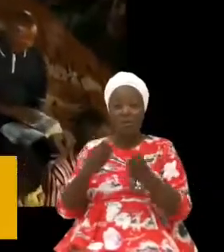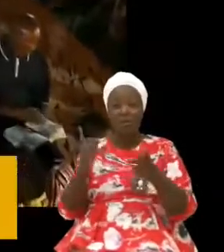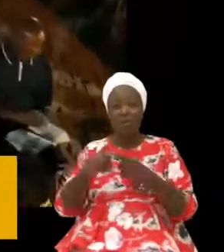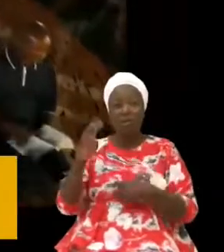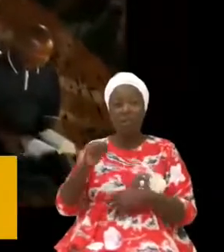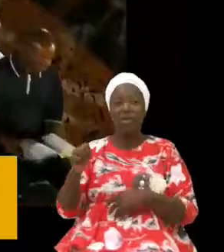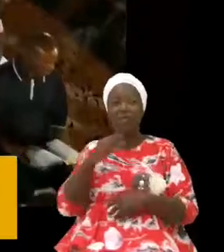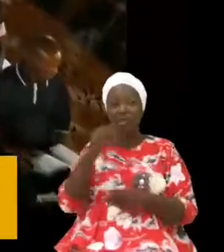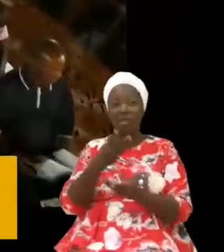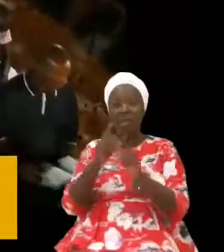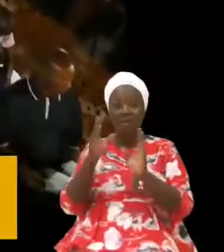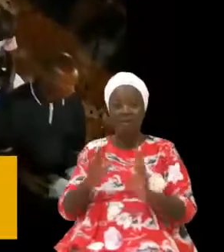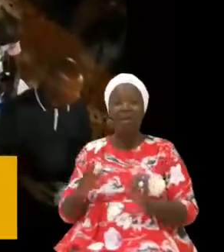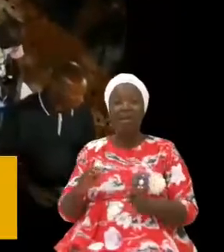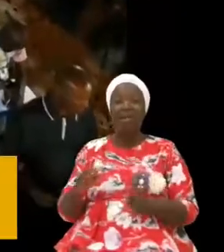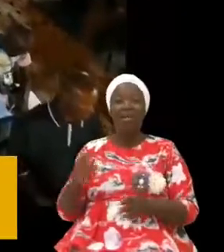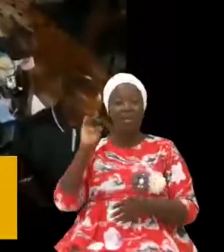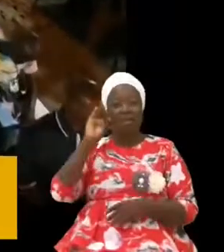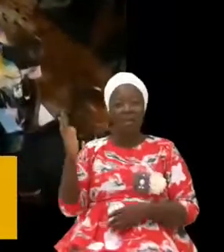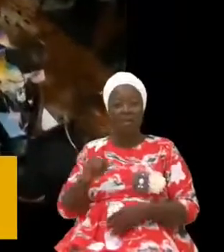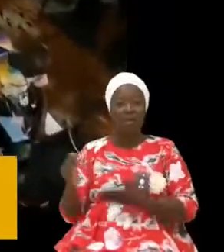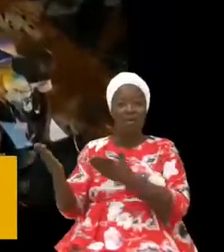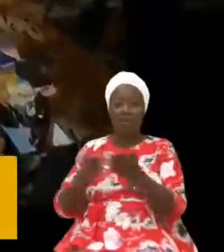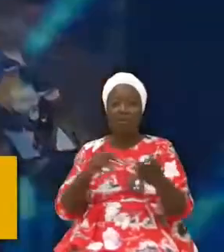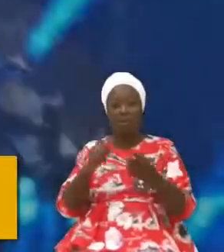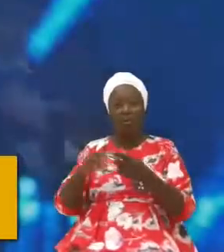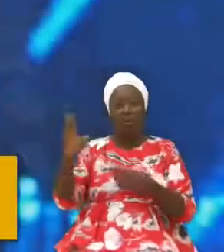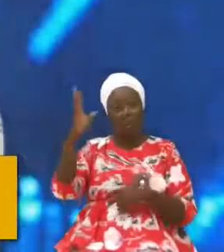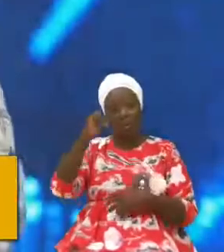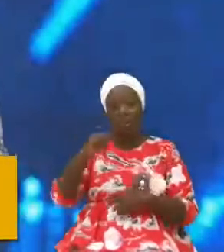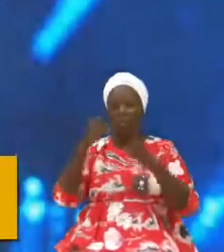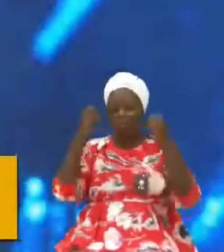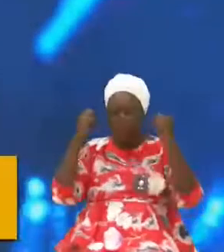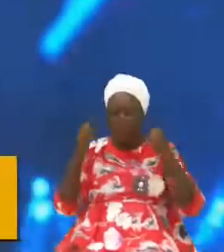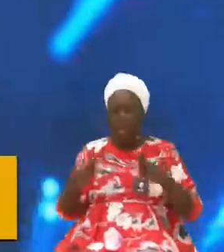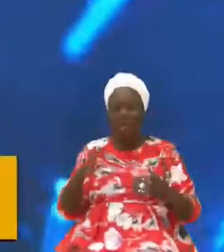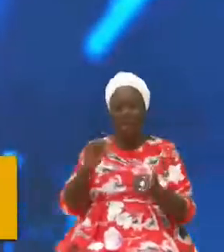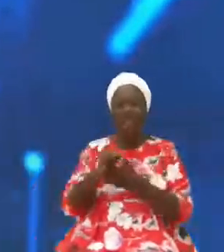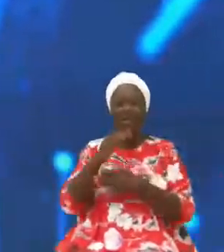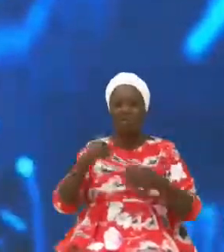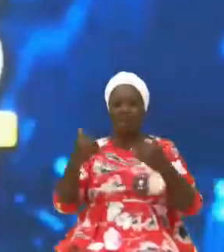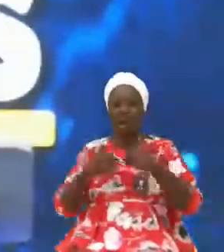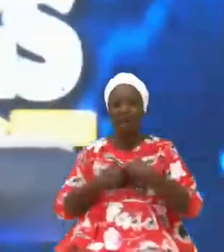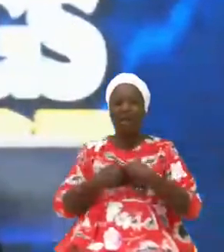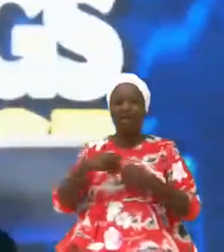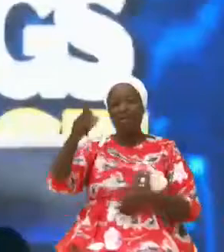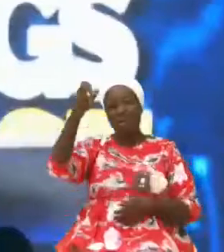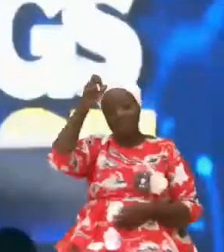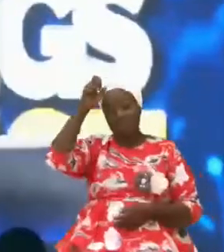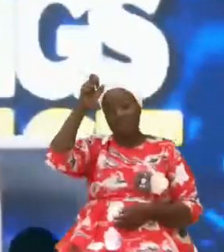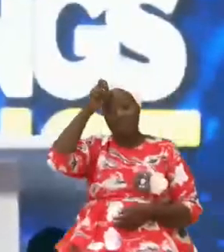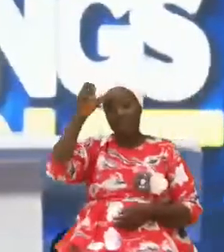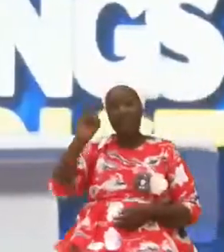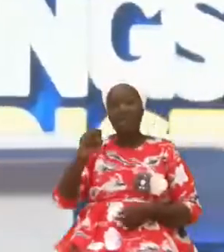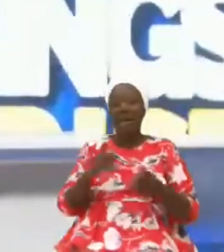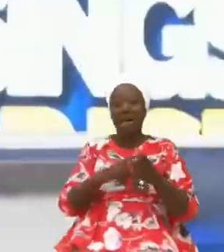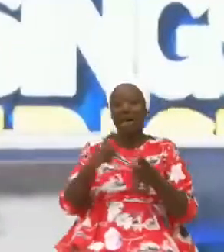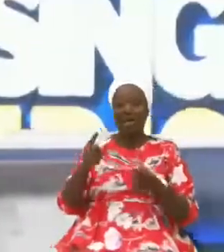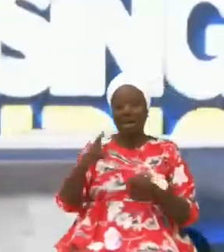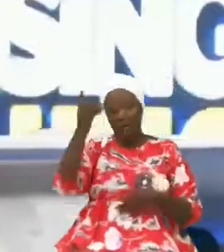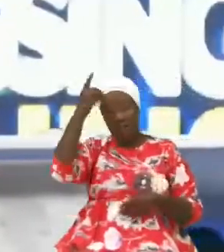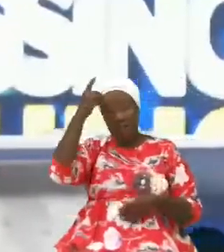him this the healer, they brought unto him this deliverer, they brought unto him many that